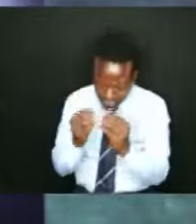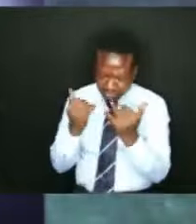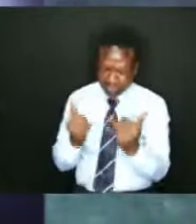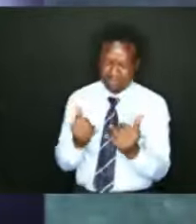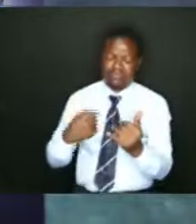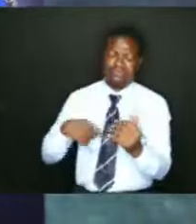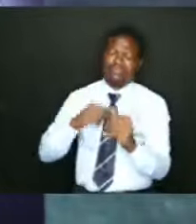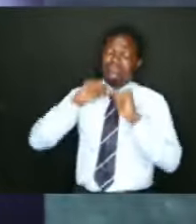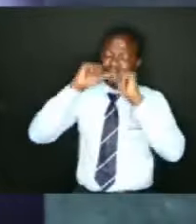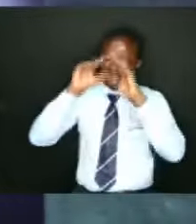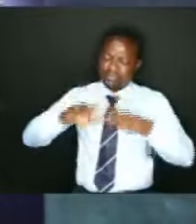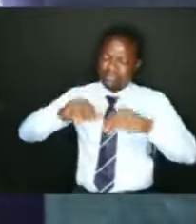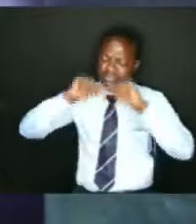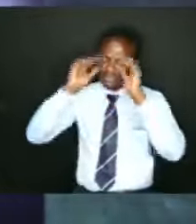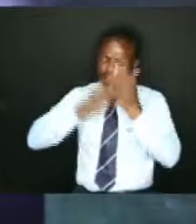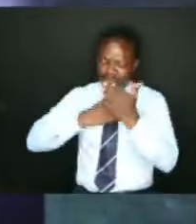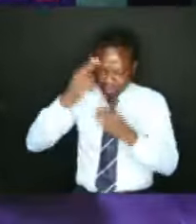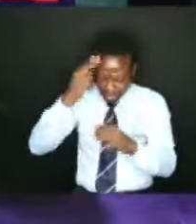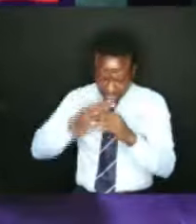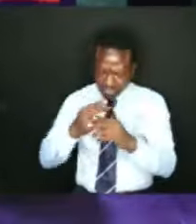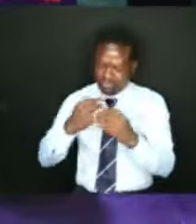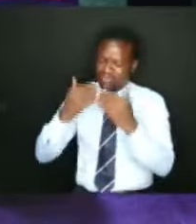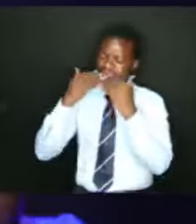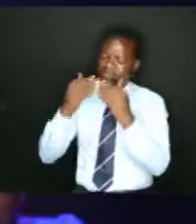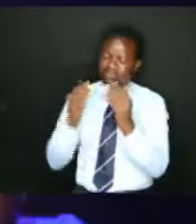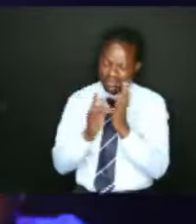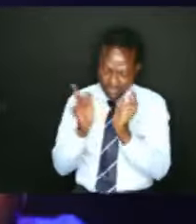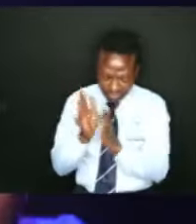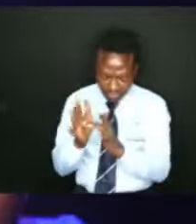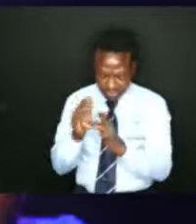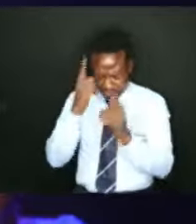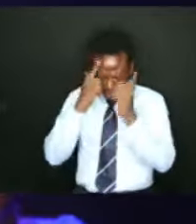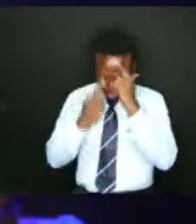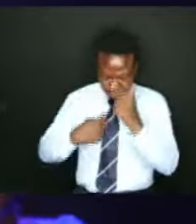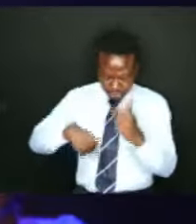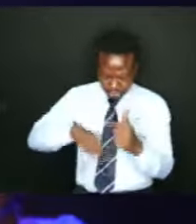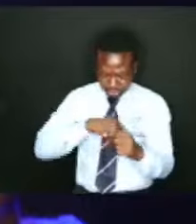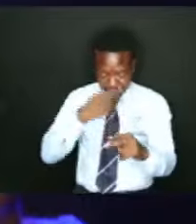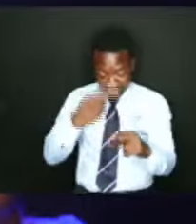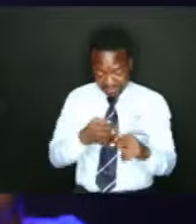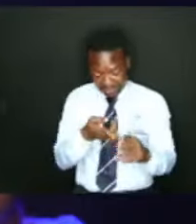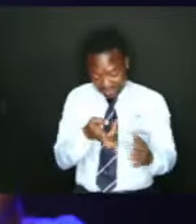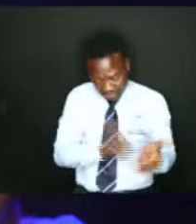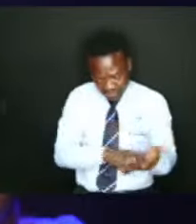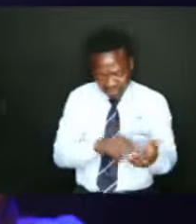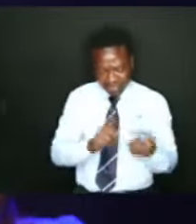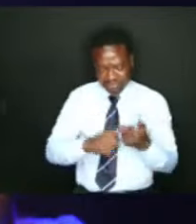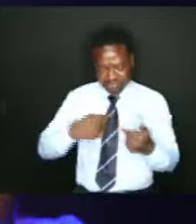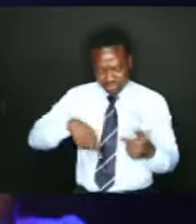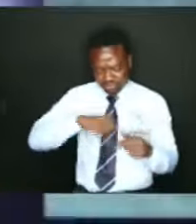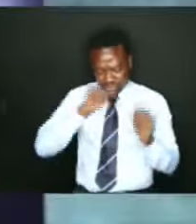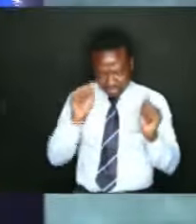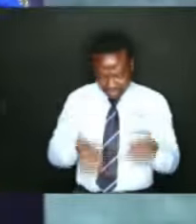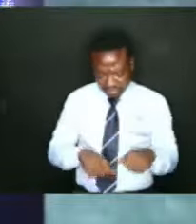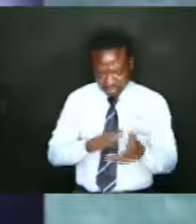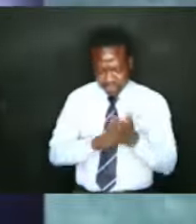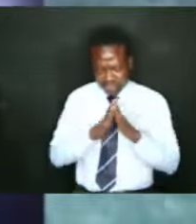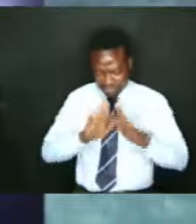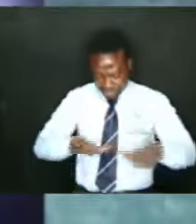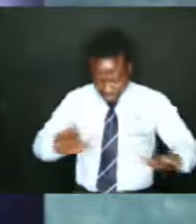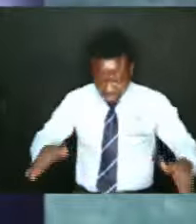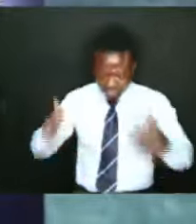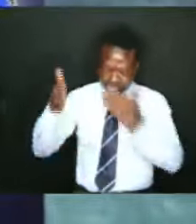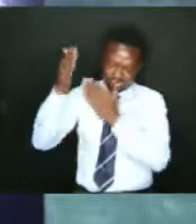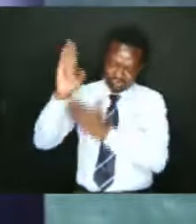that today we shall be called the church of God, a people of God, a royal priesthood, and holy nation, a